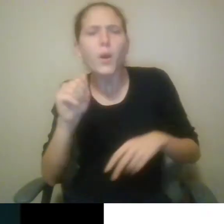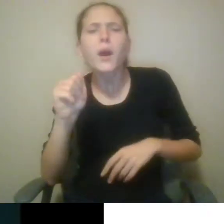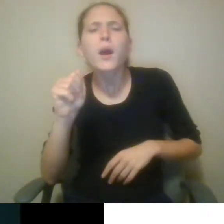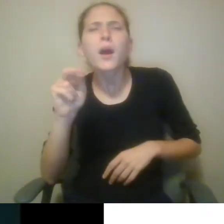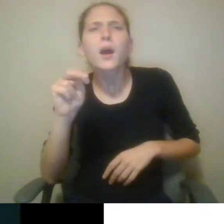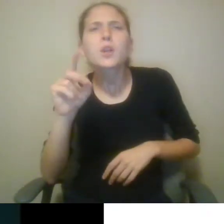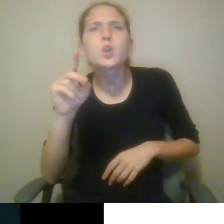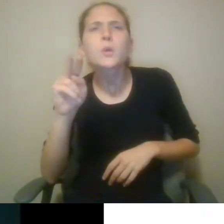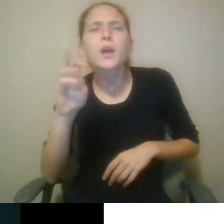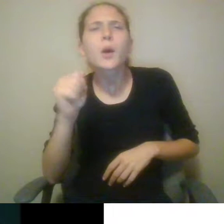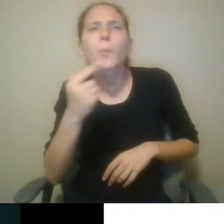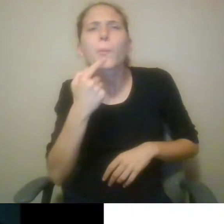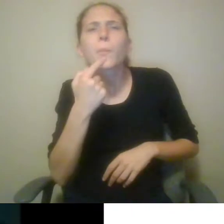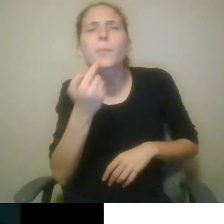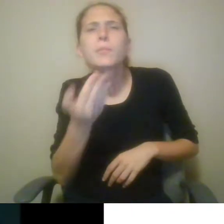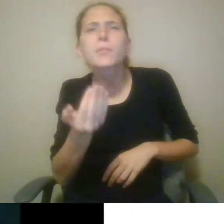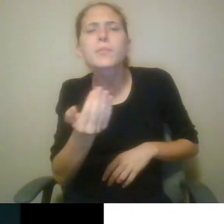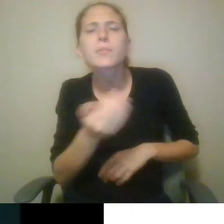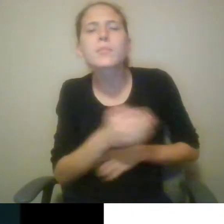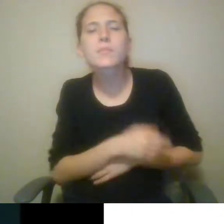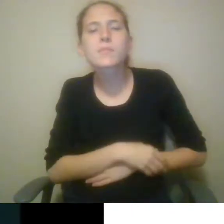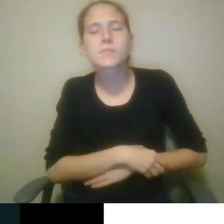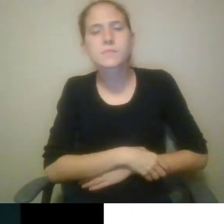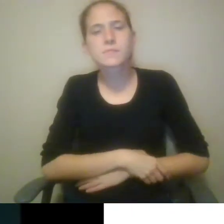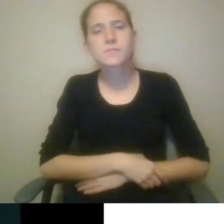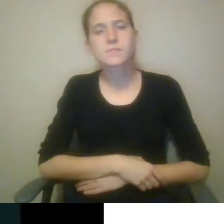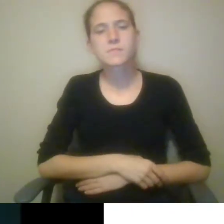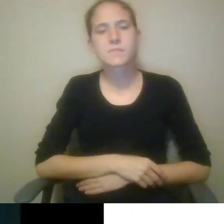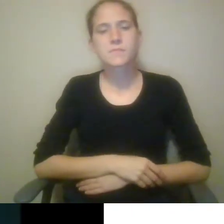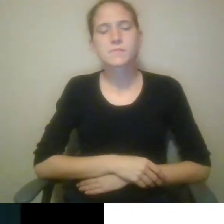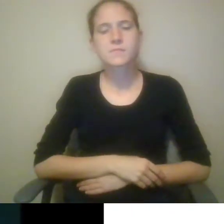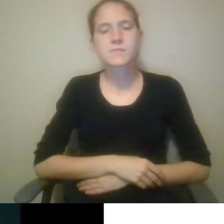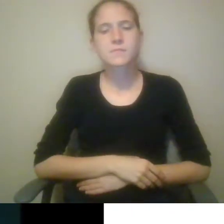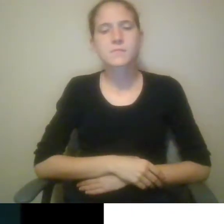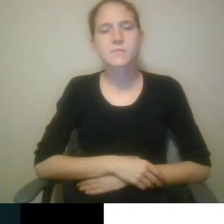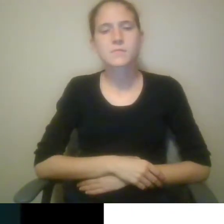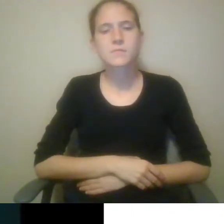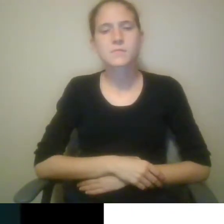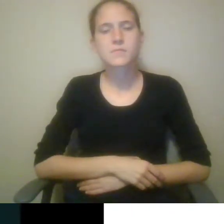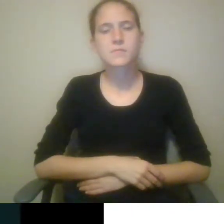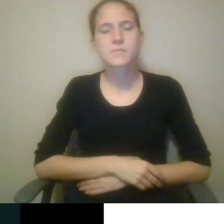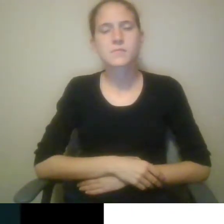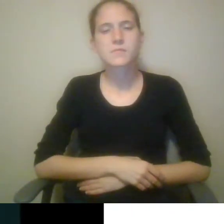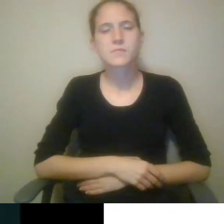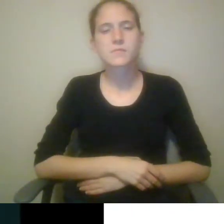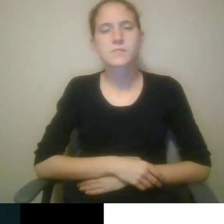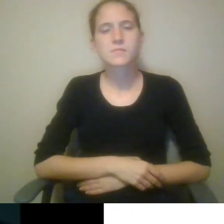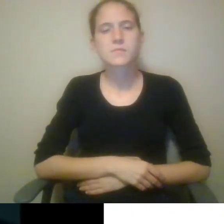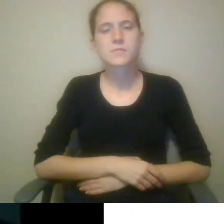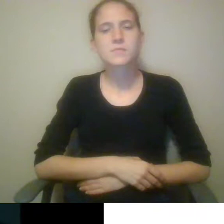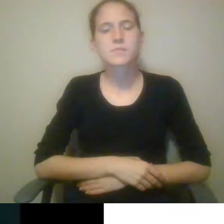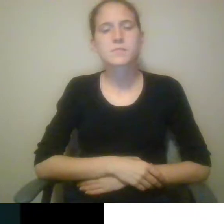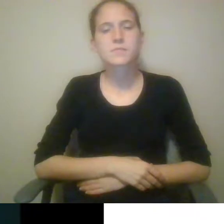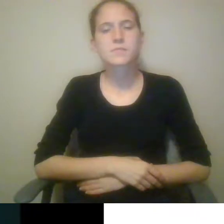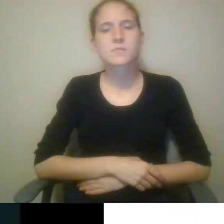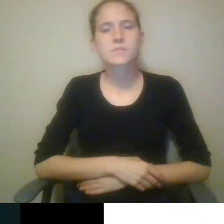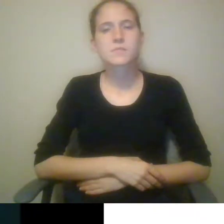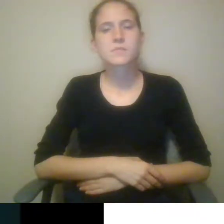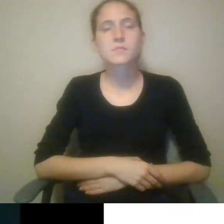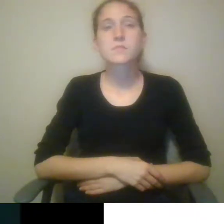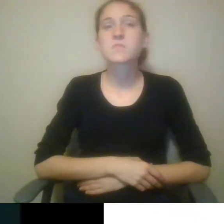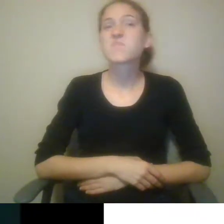Andrew, you have something else. What was it? It won't do what it did. It won't. It'll just go move with